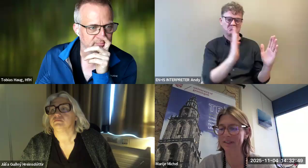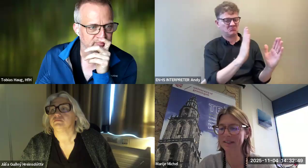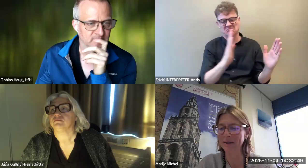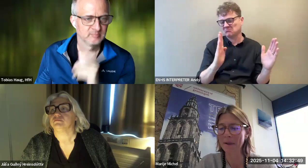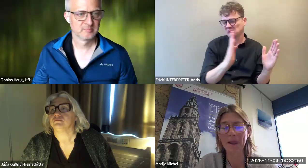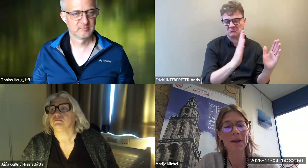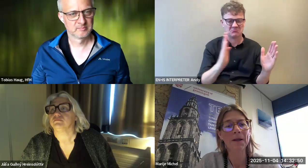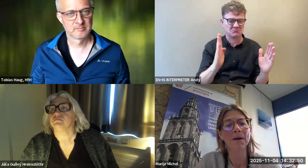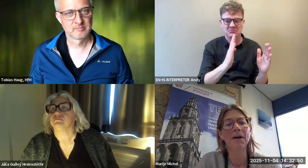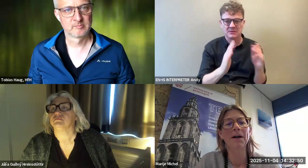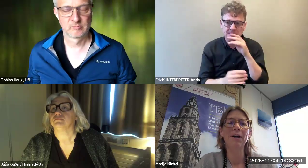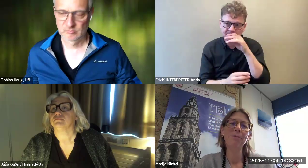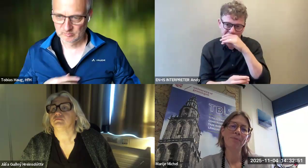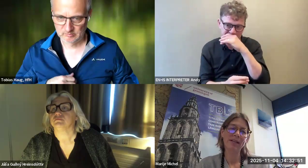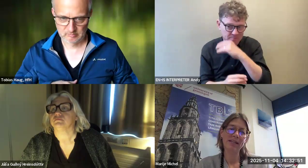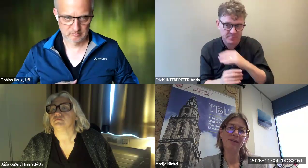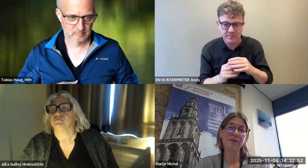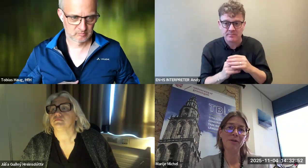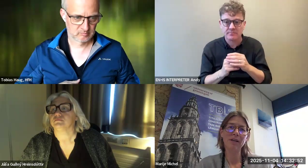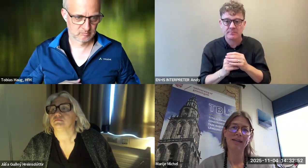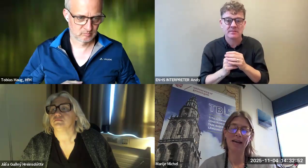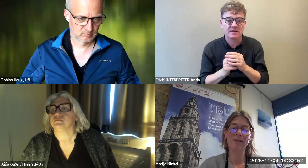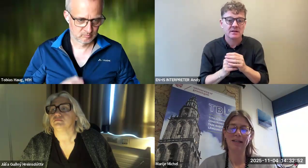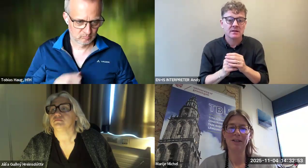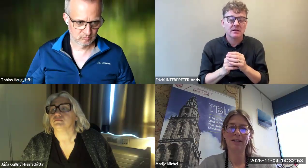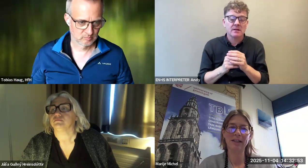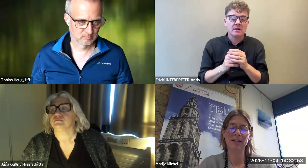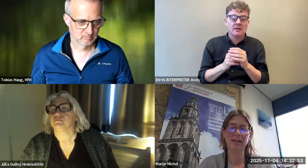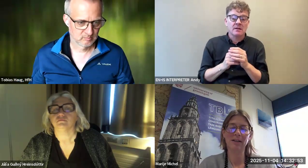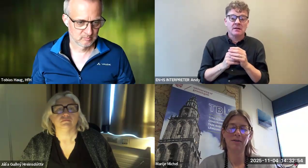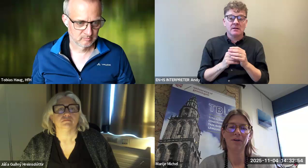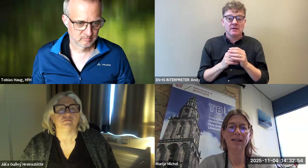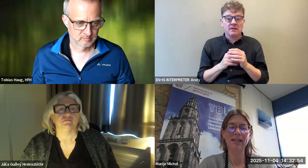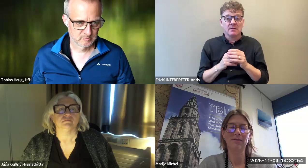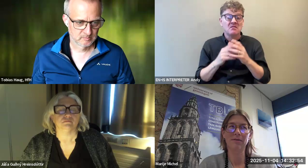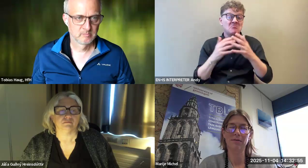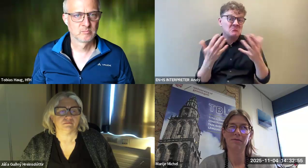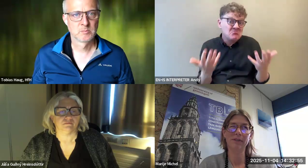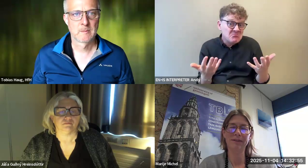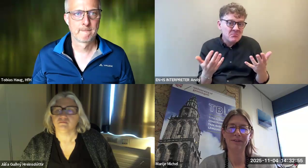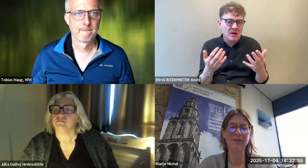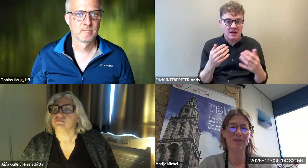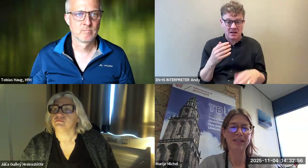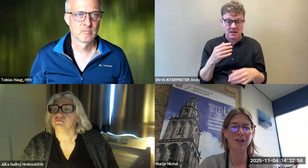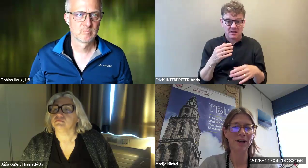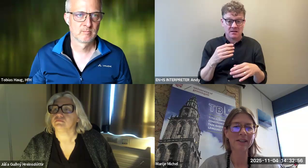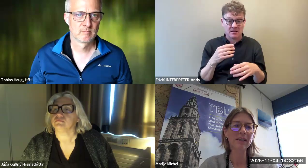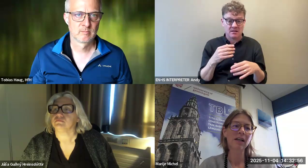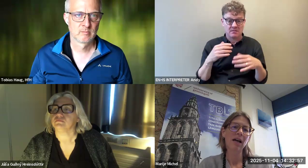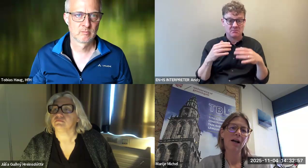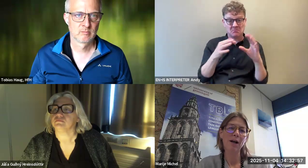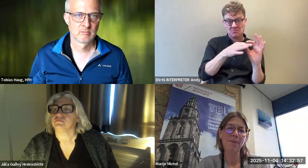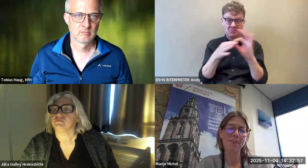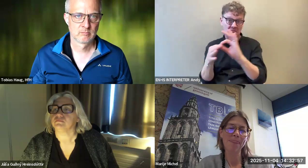has your interest. And then if you look at how this actually correlates or interferes with each